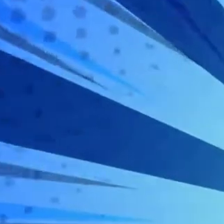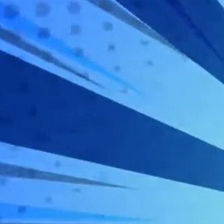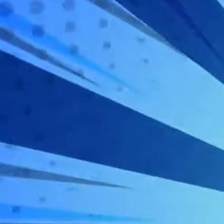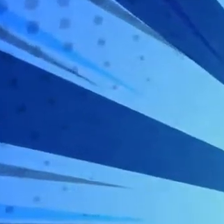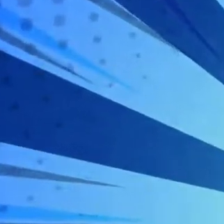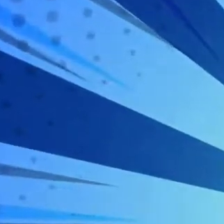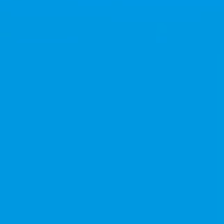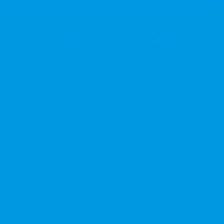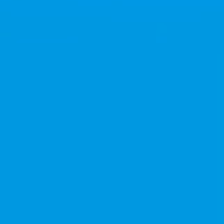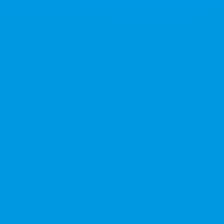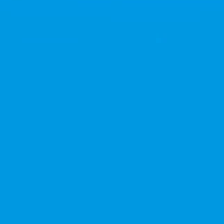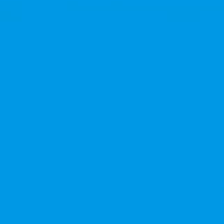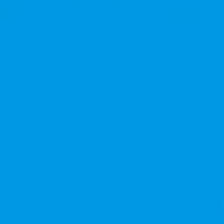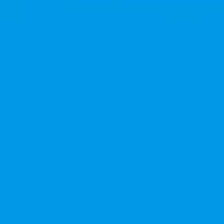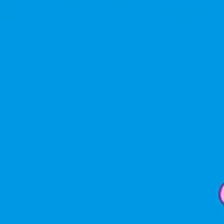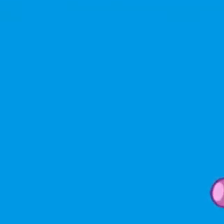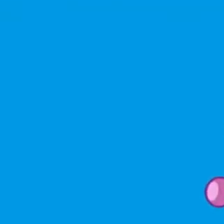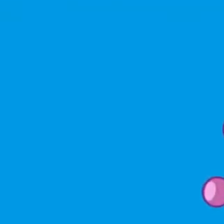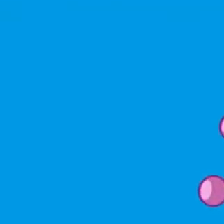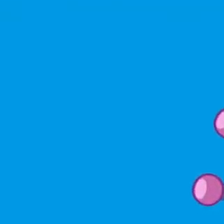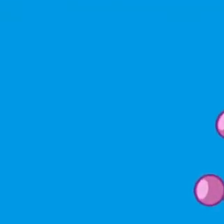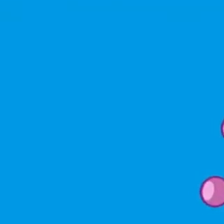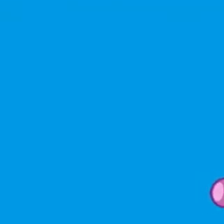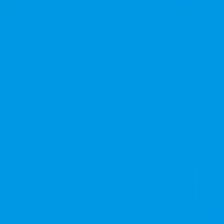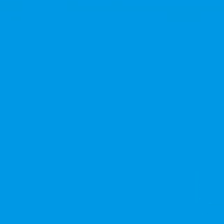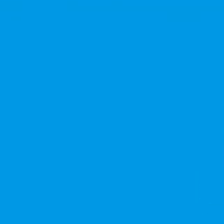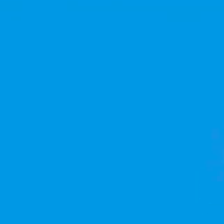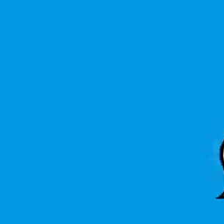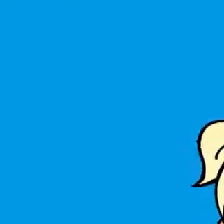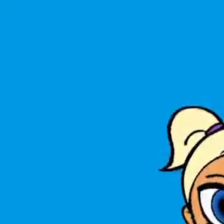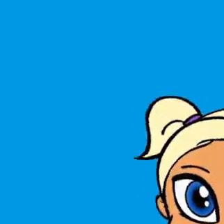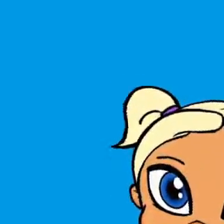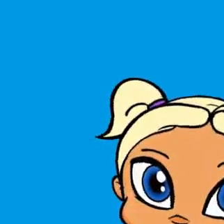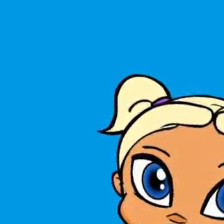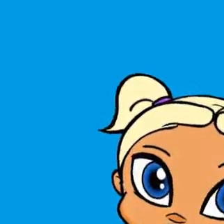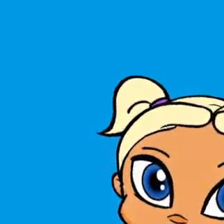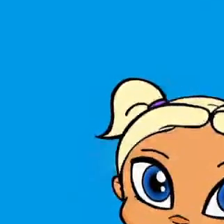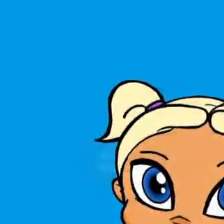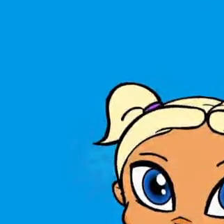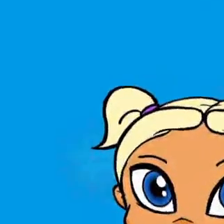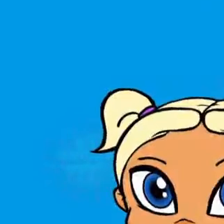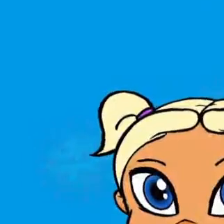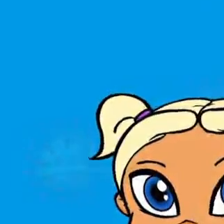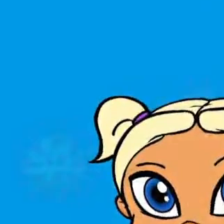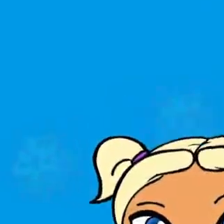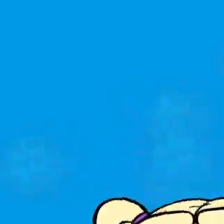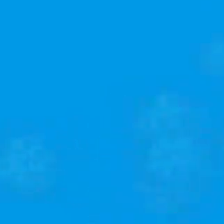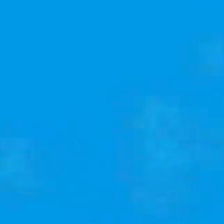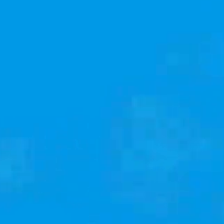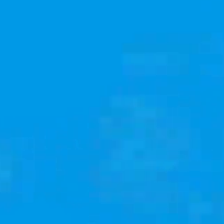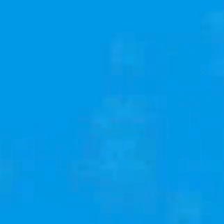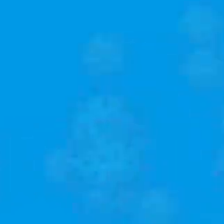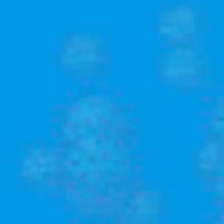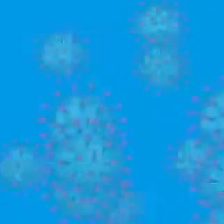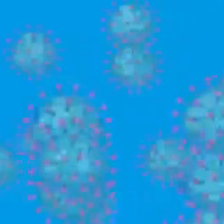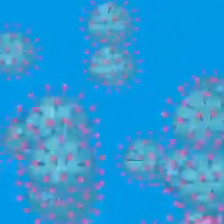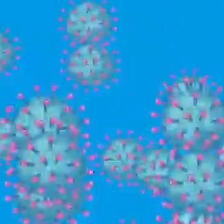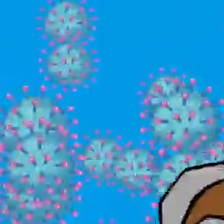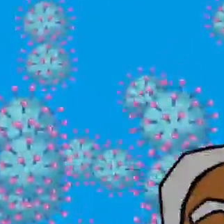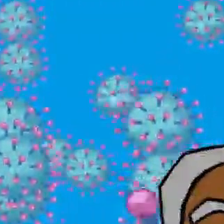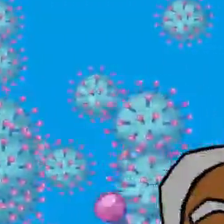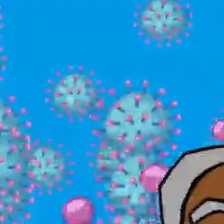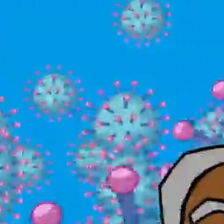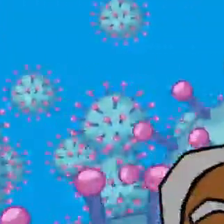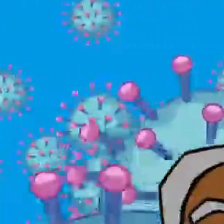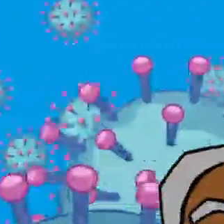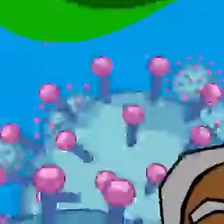sick. Well, some people just get a little sick, like children, or not sick at all. But it can make older people like